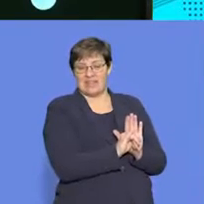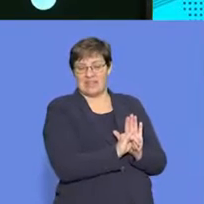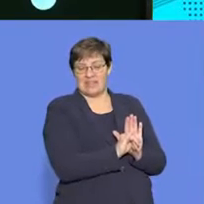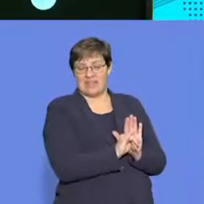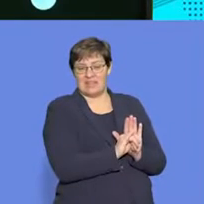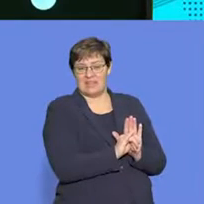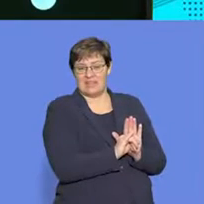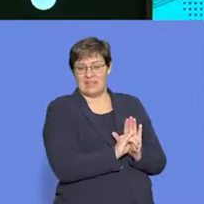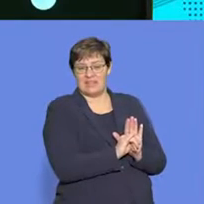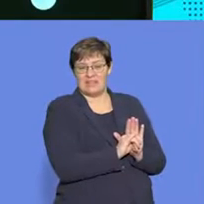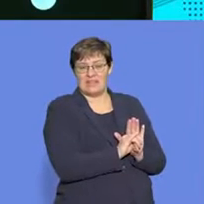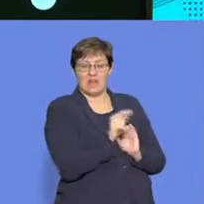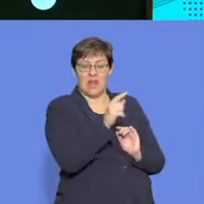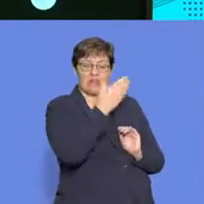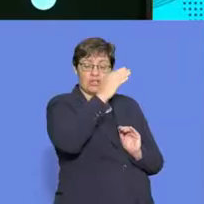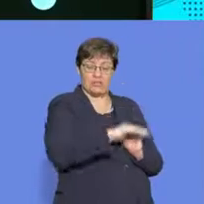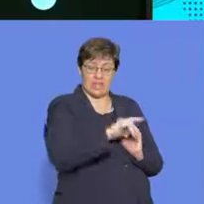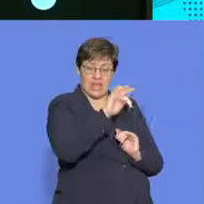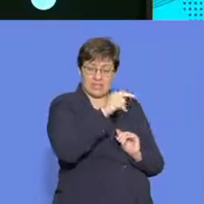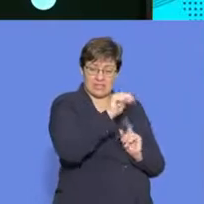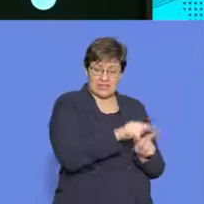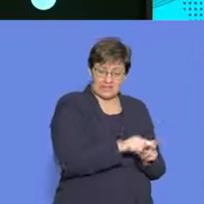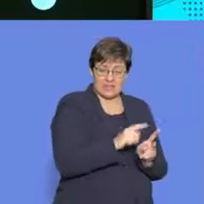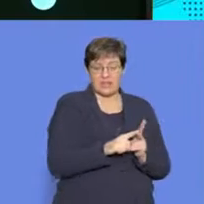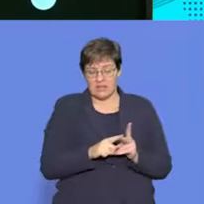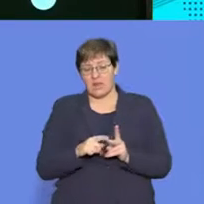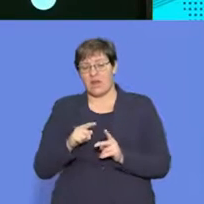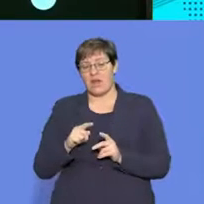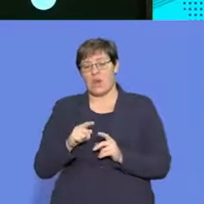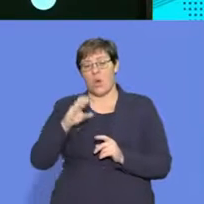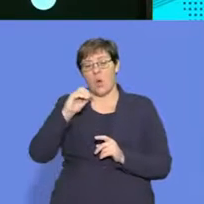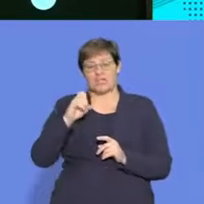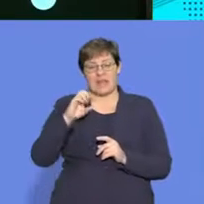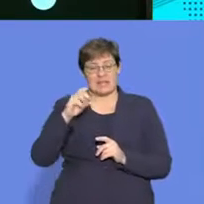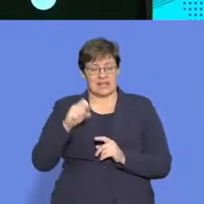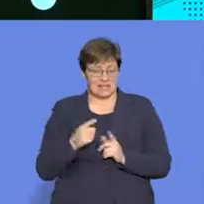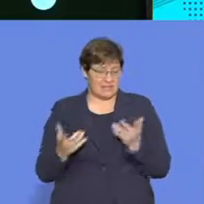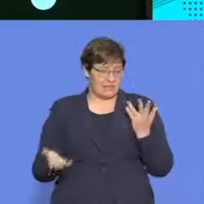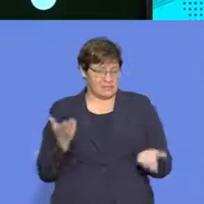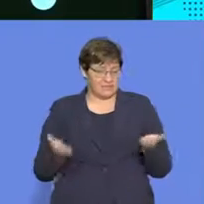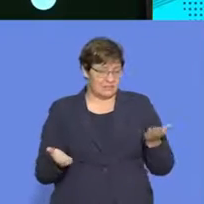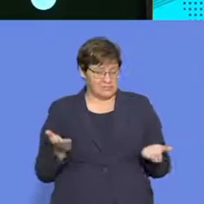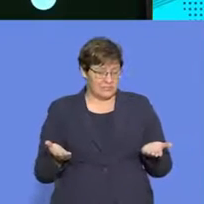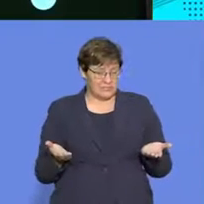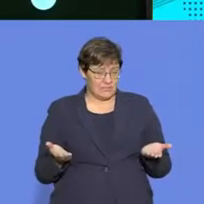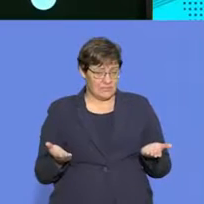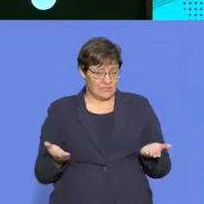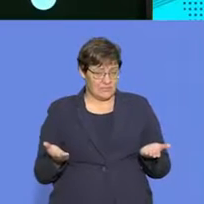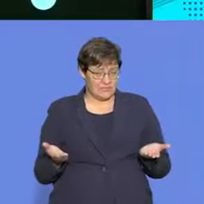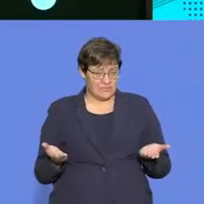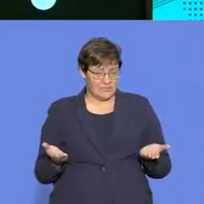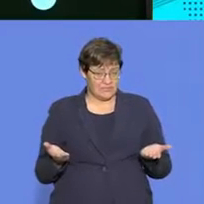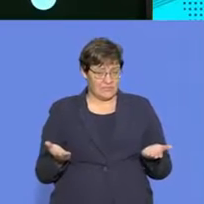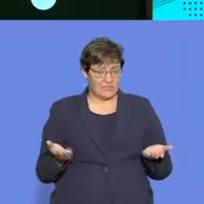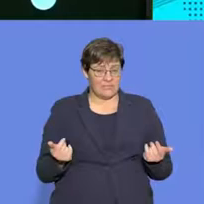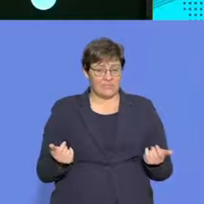is identify which one is the reducing agent and which is the oxidizing agent. And how do we do